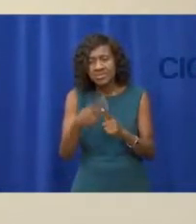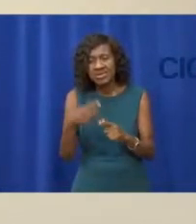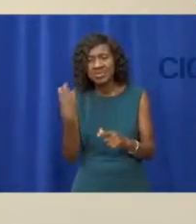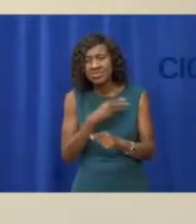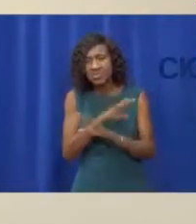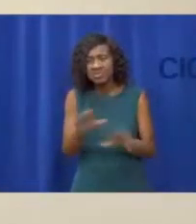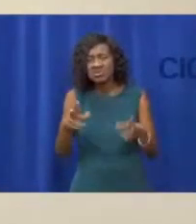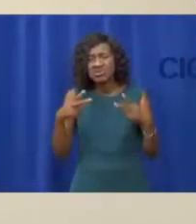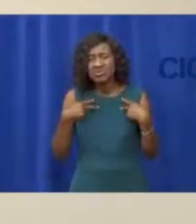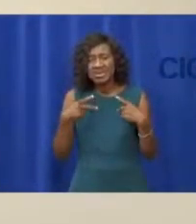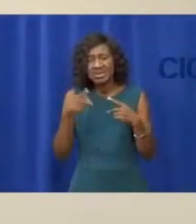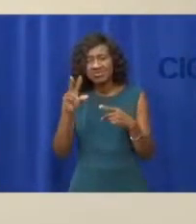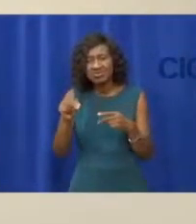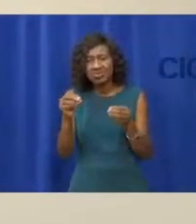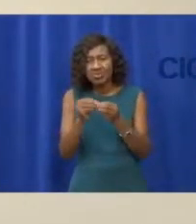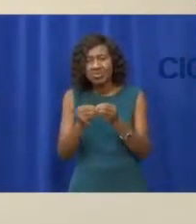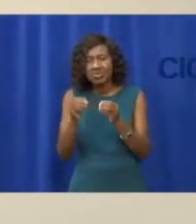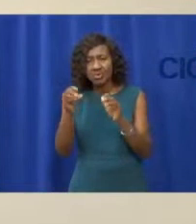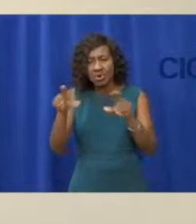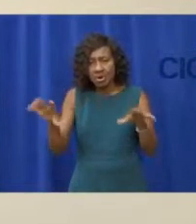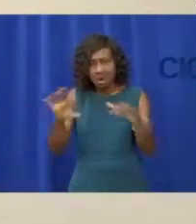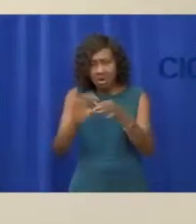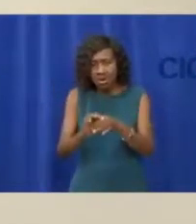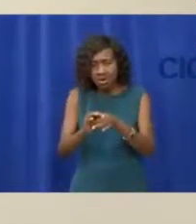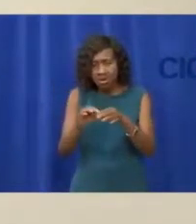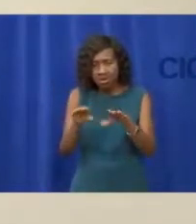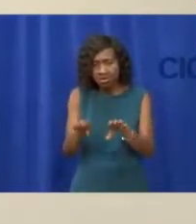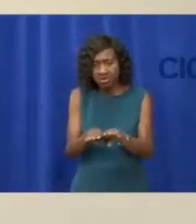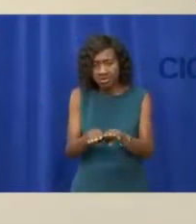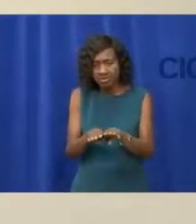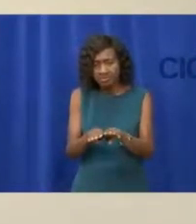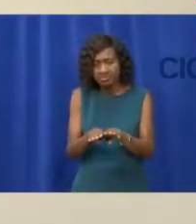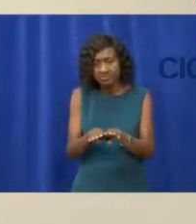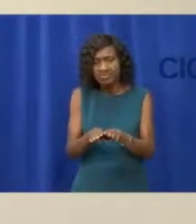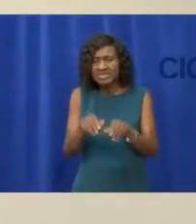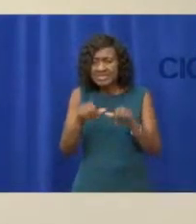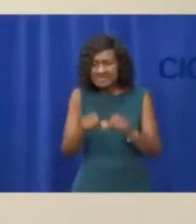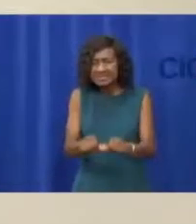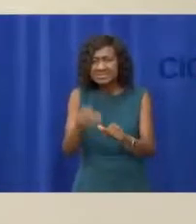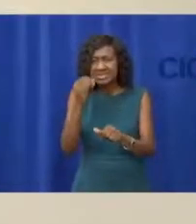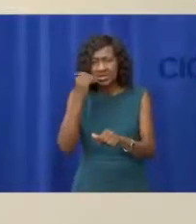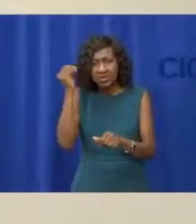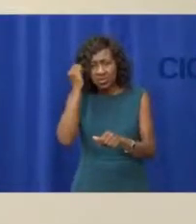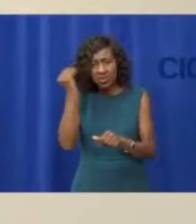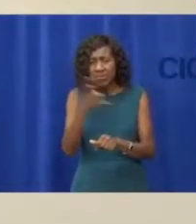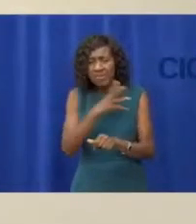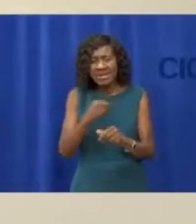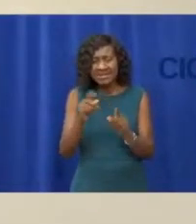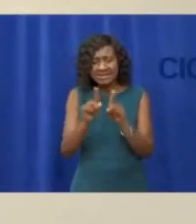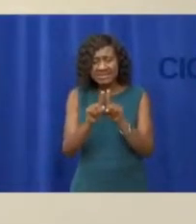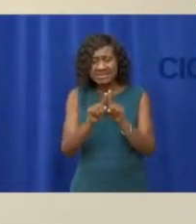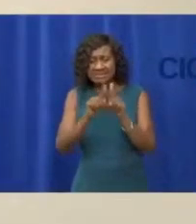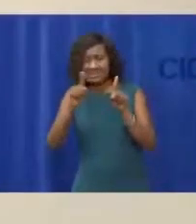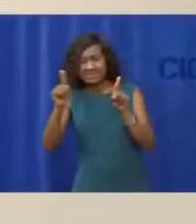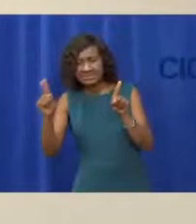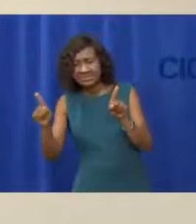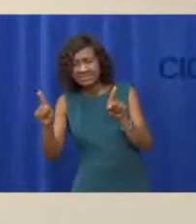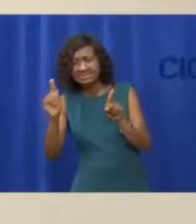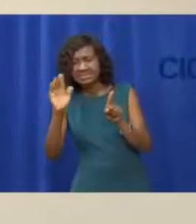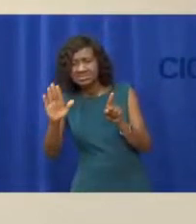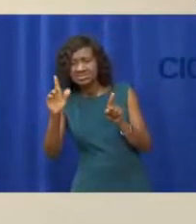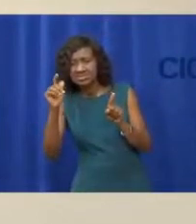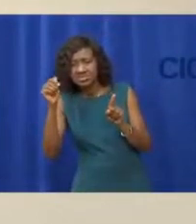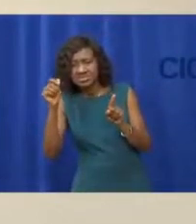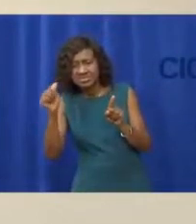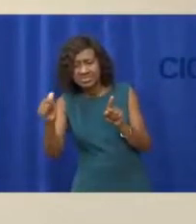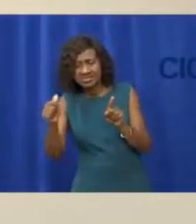lockdown. Stay home as much as you possibly can, socially distance when you have to go out.